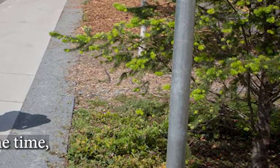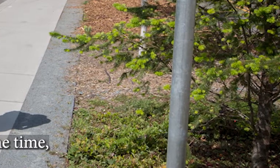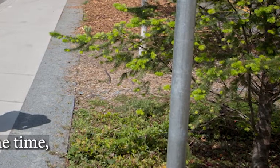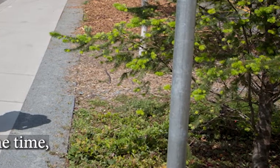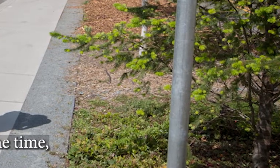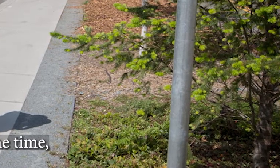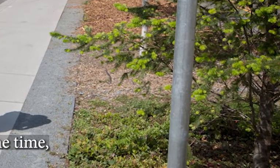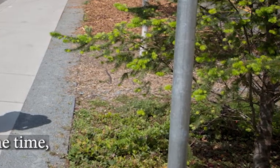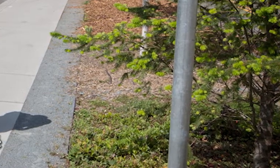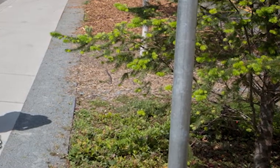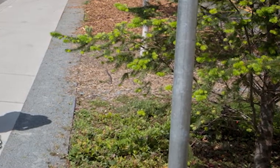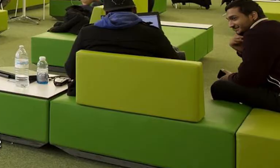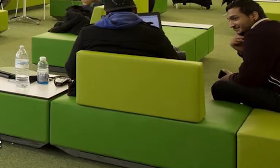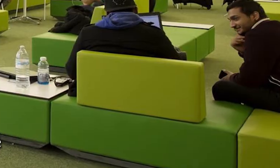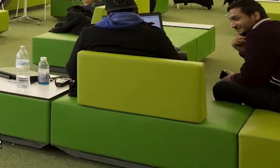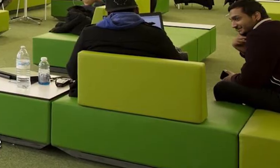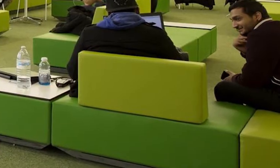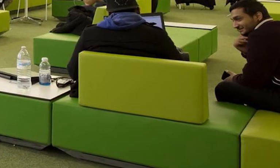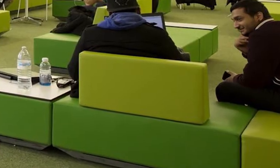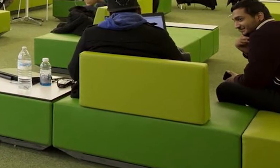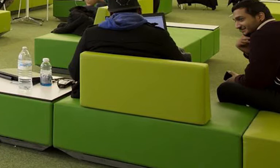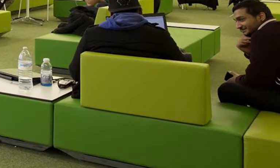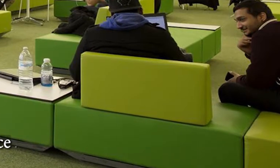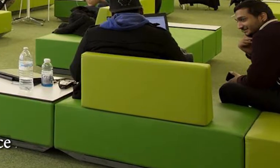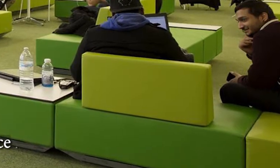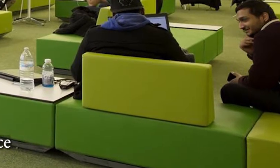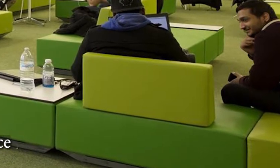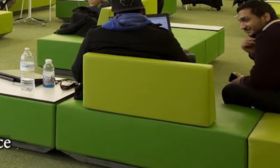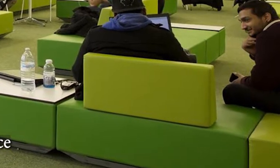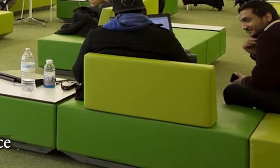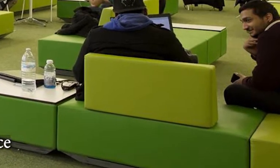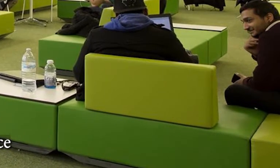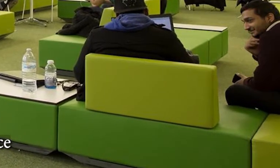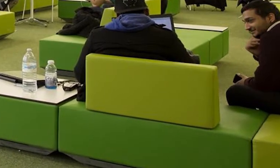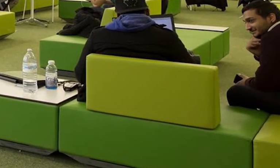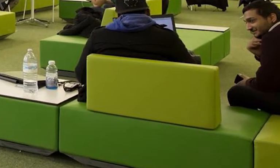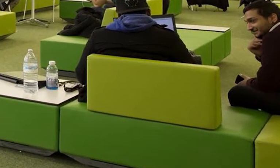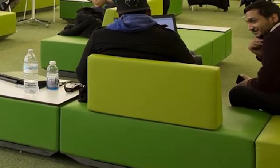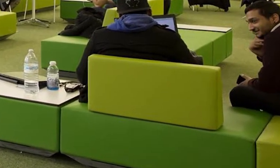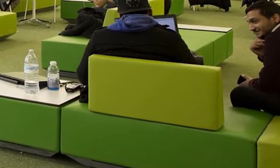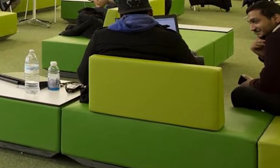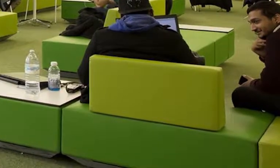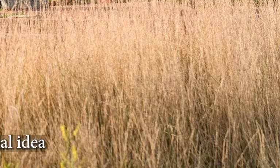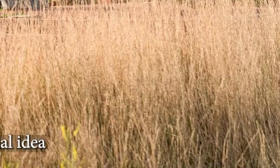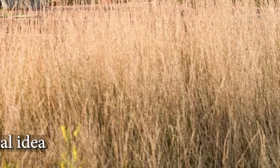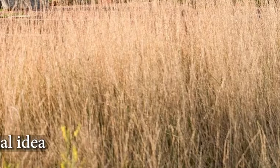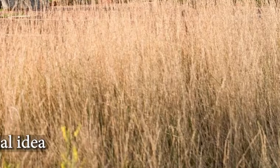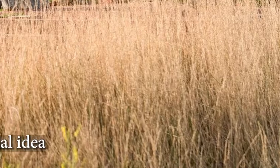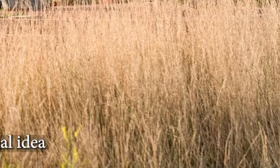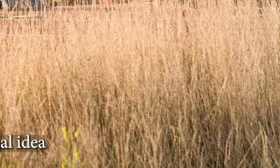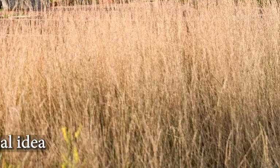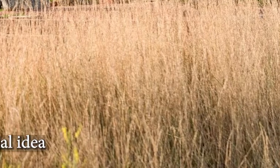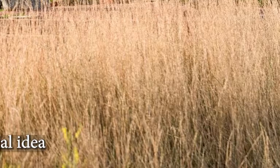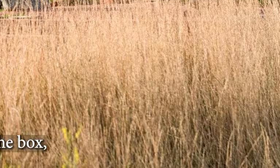and school at the same time. So I feel like because of the Placer Center, I don't have to sacrifice one for the other. Our